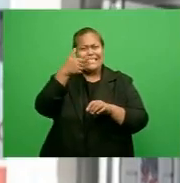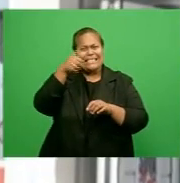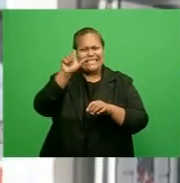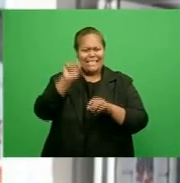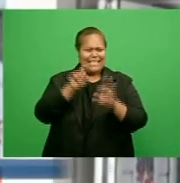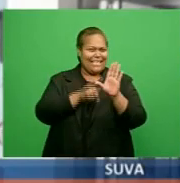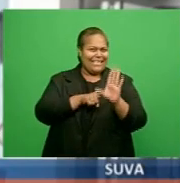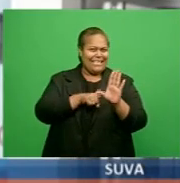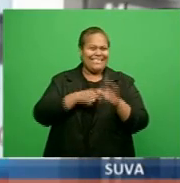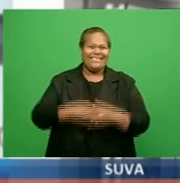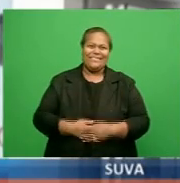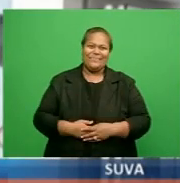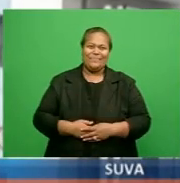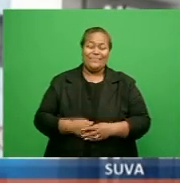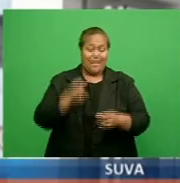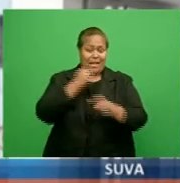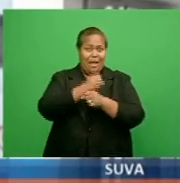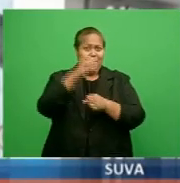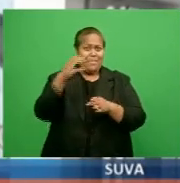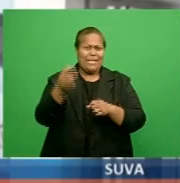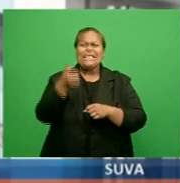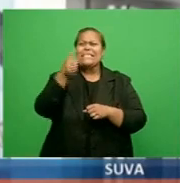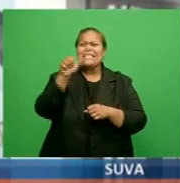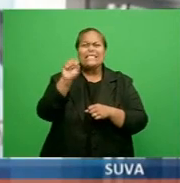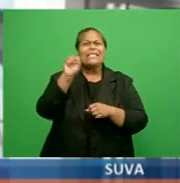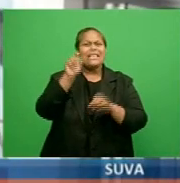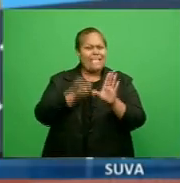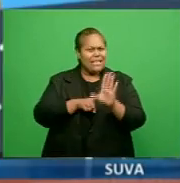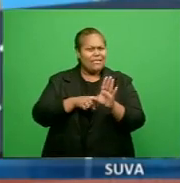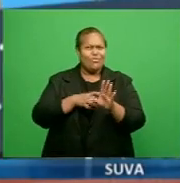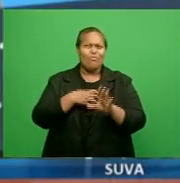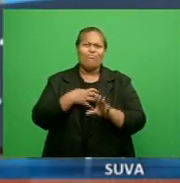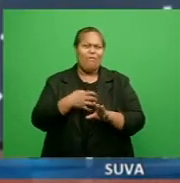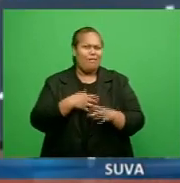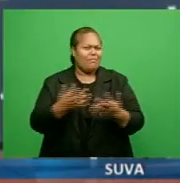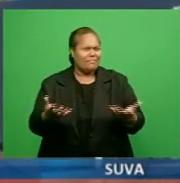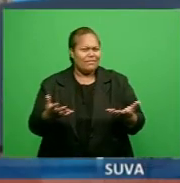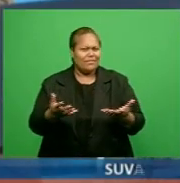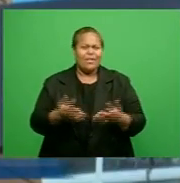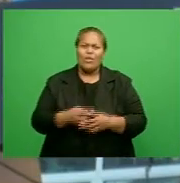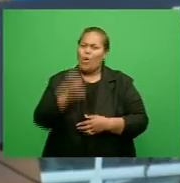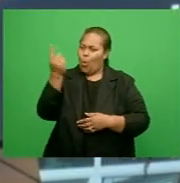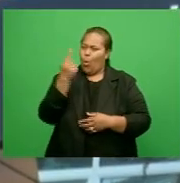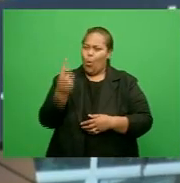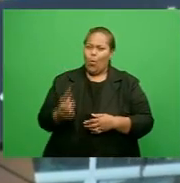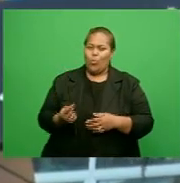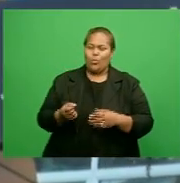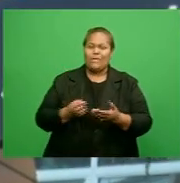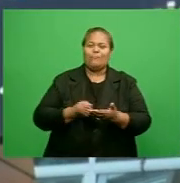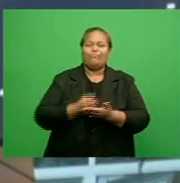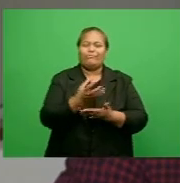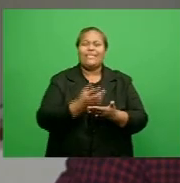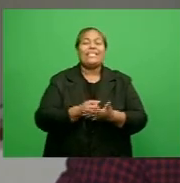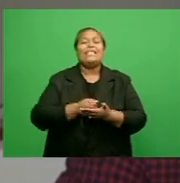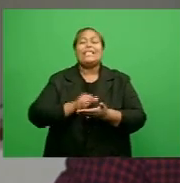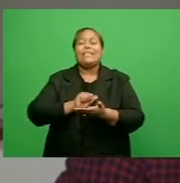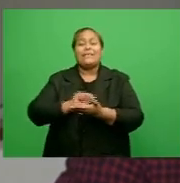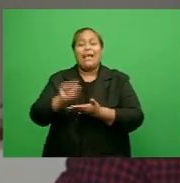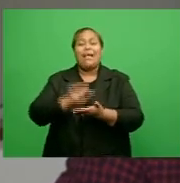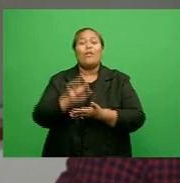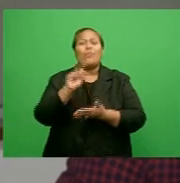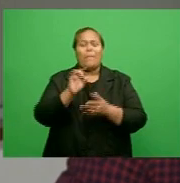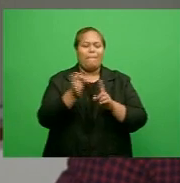The company has been in operation for over 60 years and are the sole distributors of the Panasonic brand in Fiji.